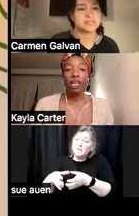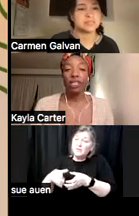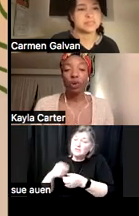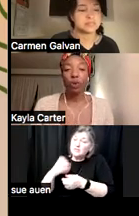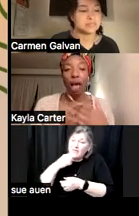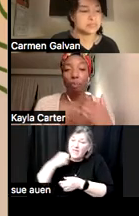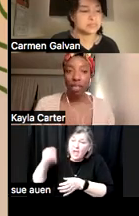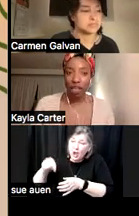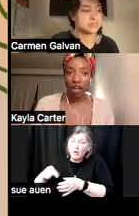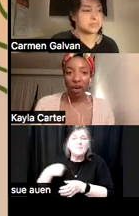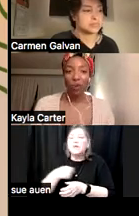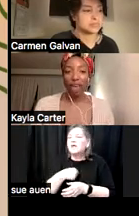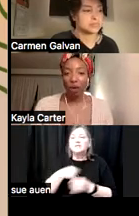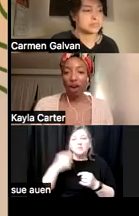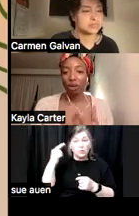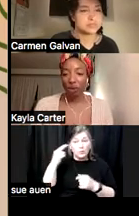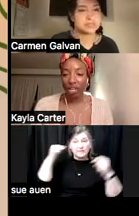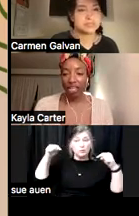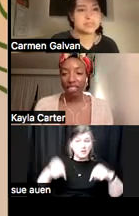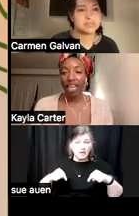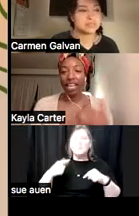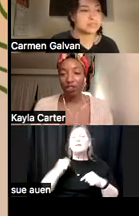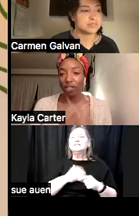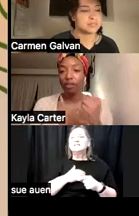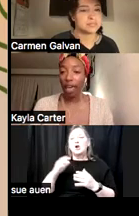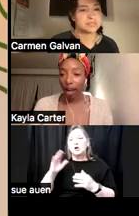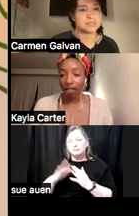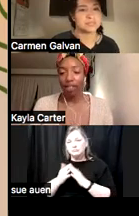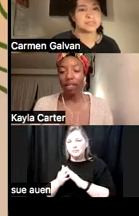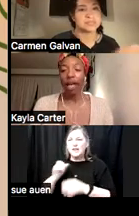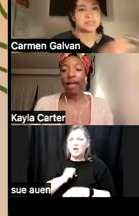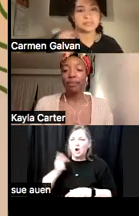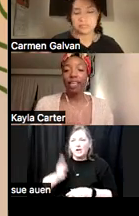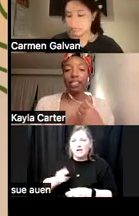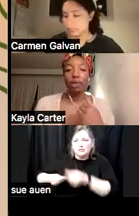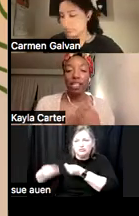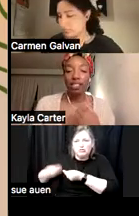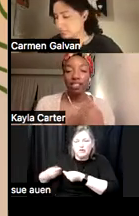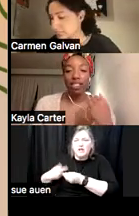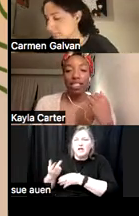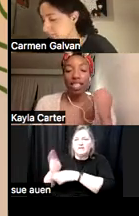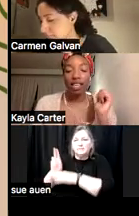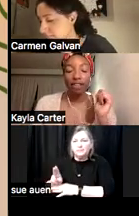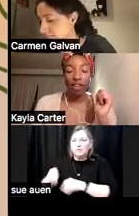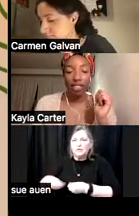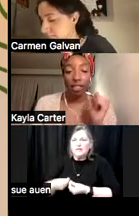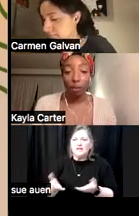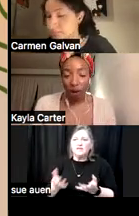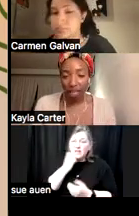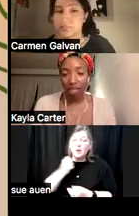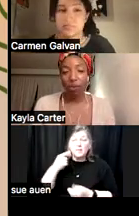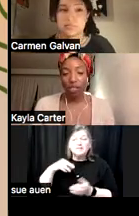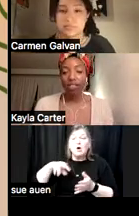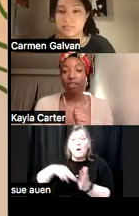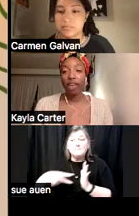is because we would not be here without our communities and histories of care. It is because of the very